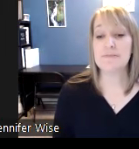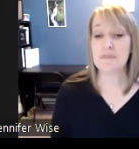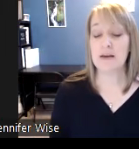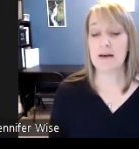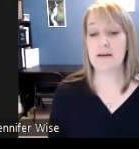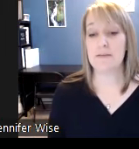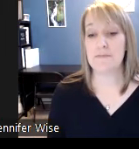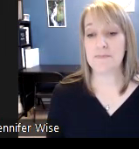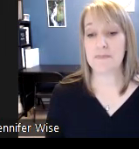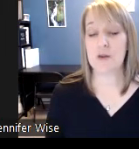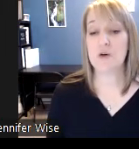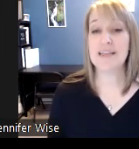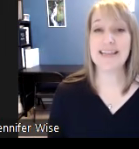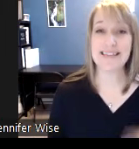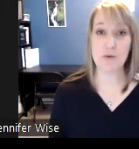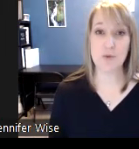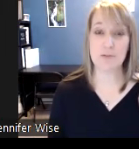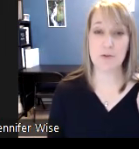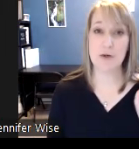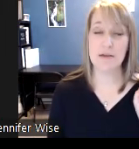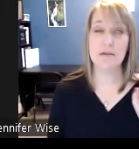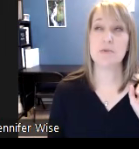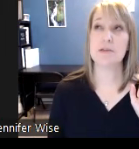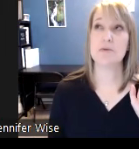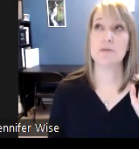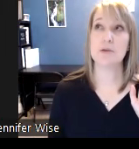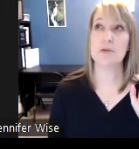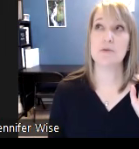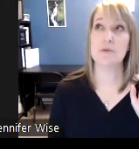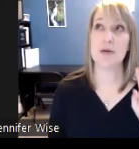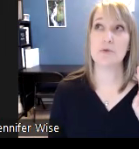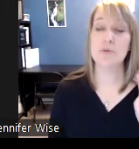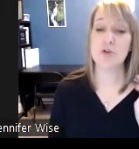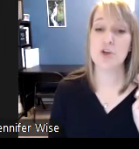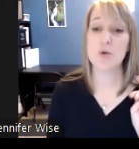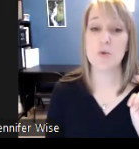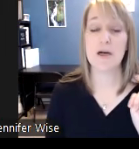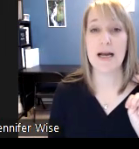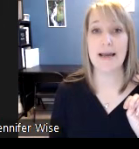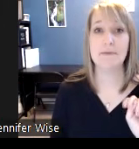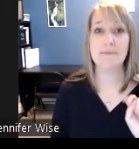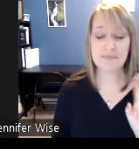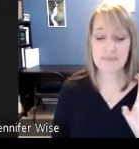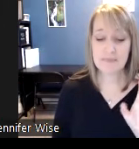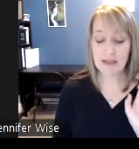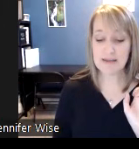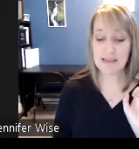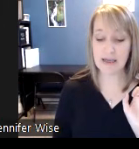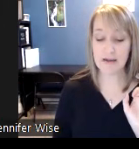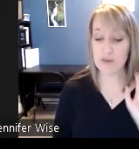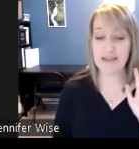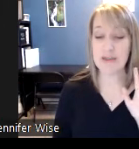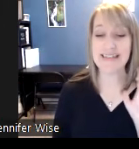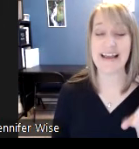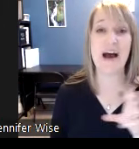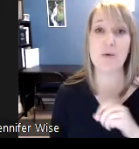one goes against that rule number 1, or was it rule number 2? Yeah, rule number 2, where I